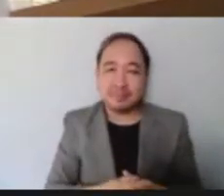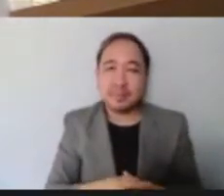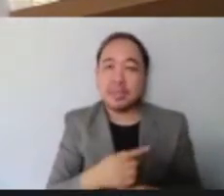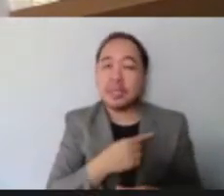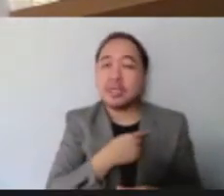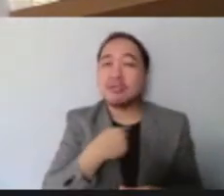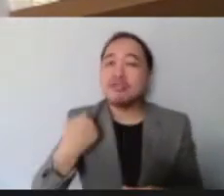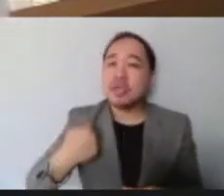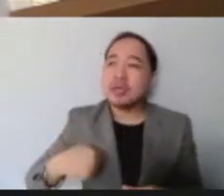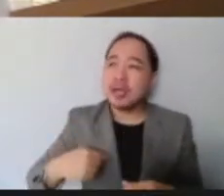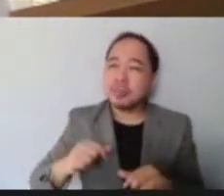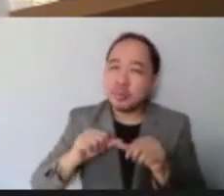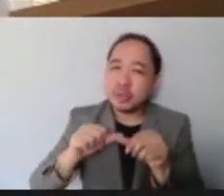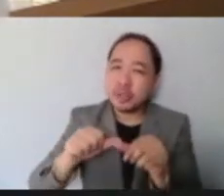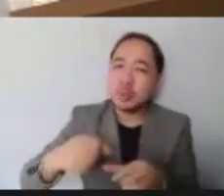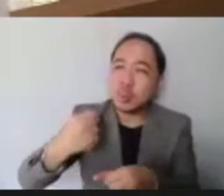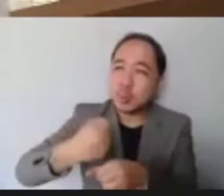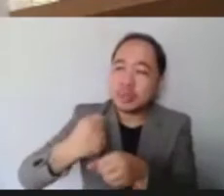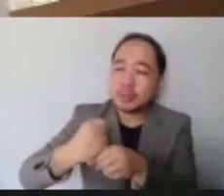foreign